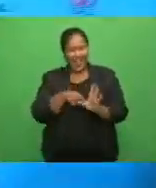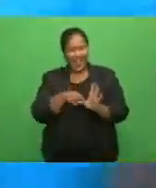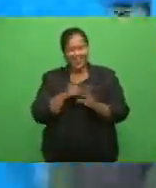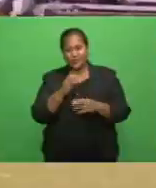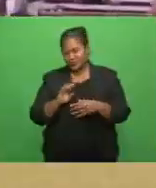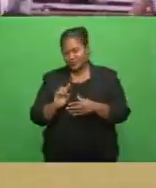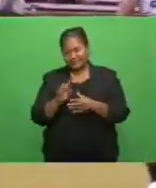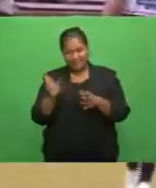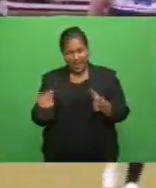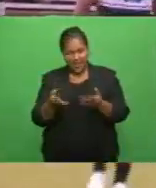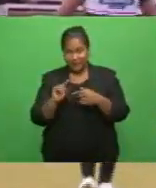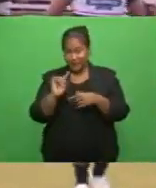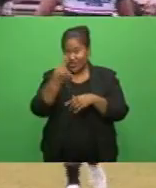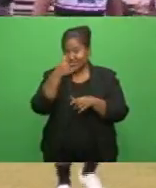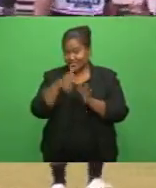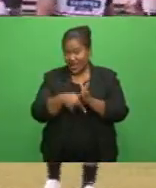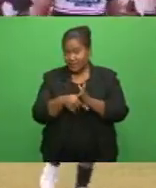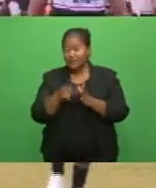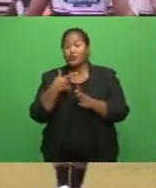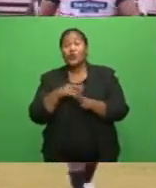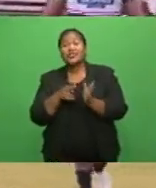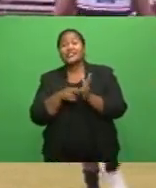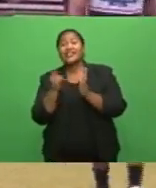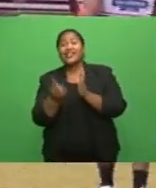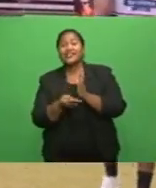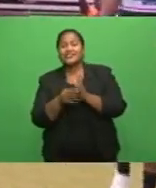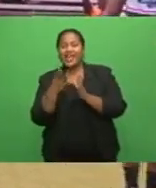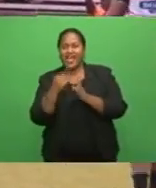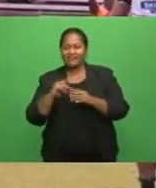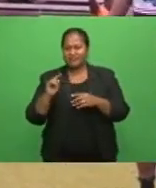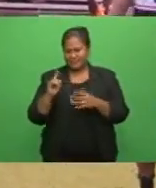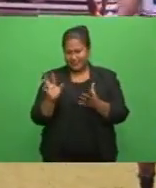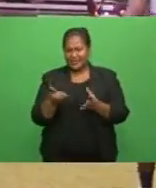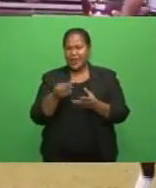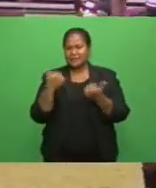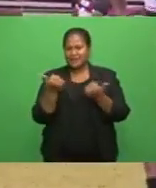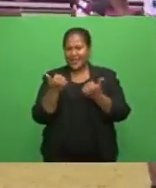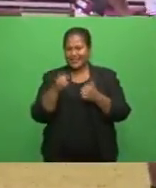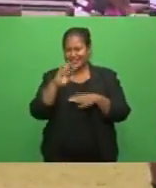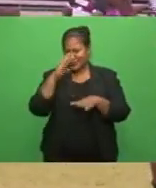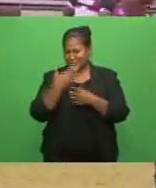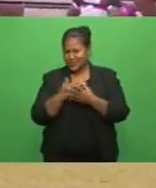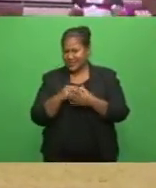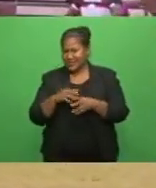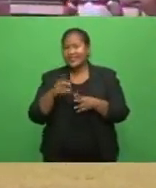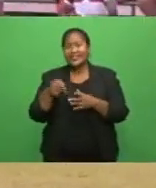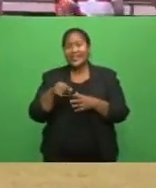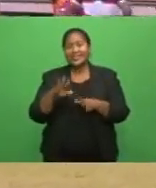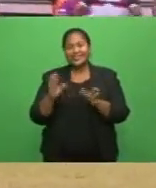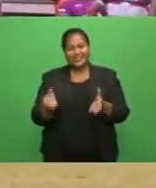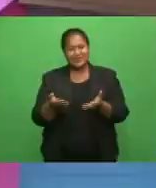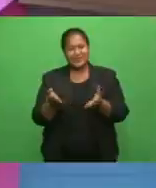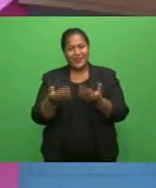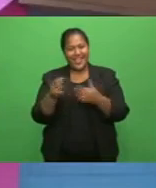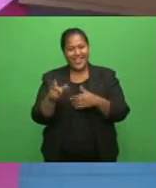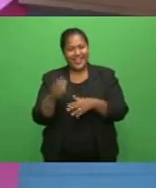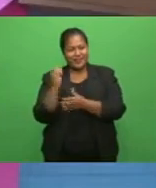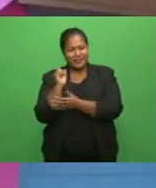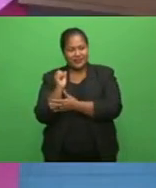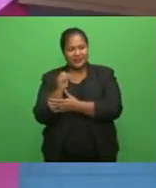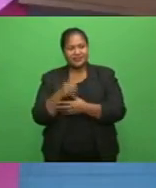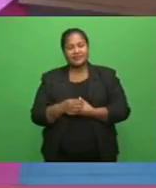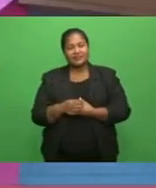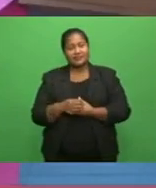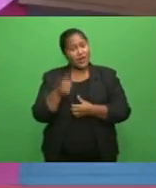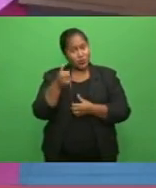as Naita Siri had the most debutants in round 1, and the Highlanders head coach was impressed with them. It was a good